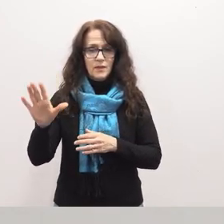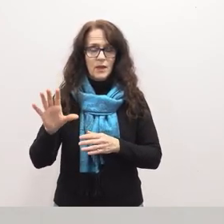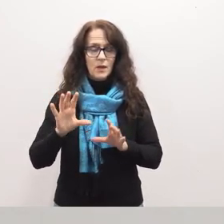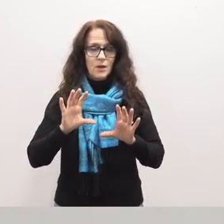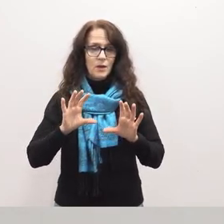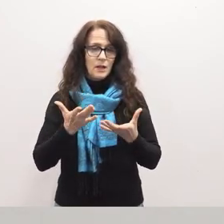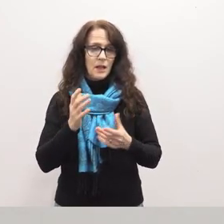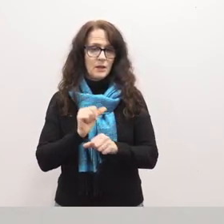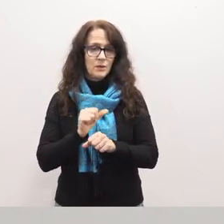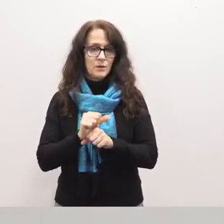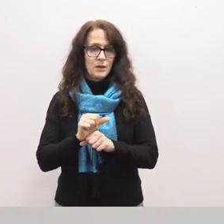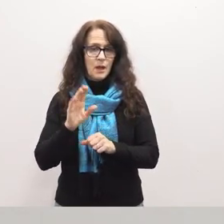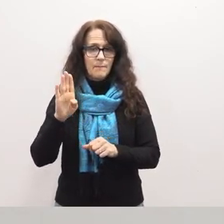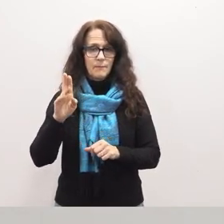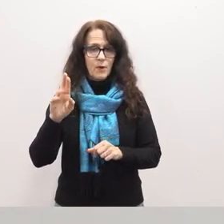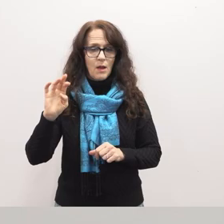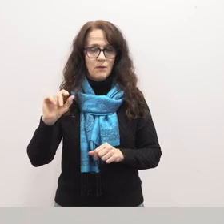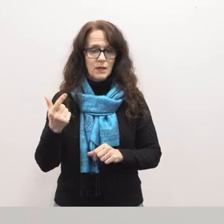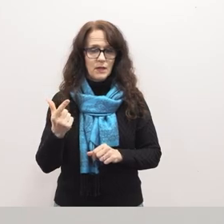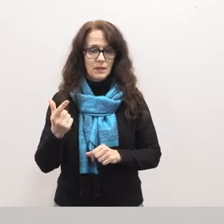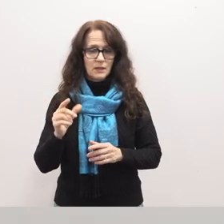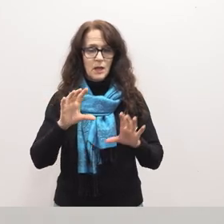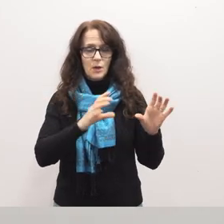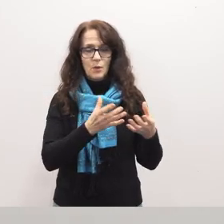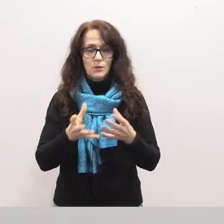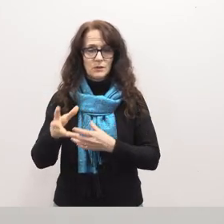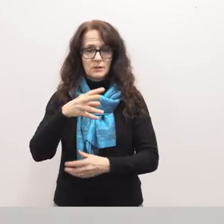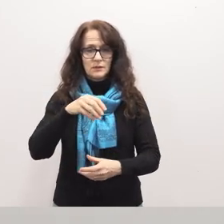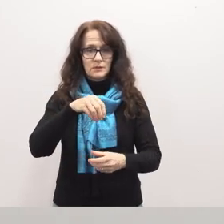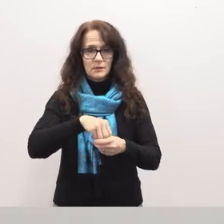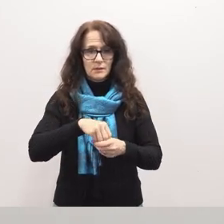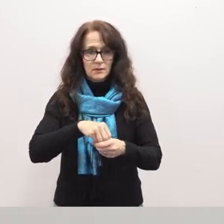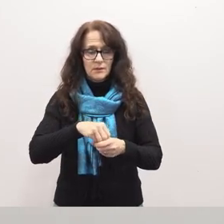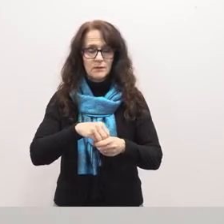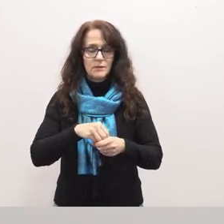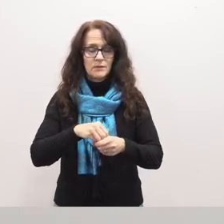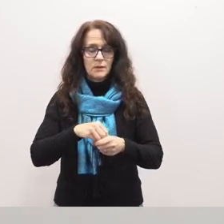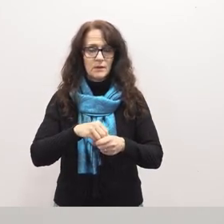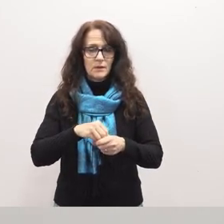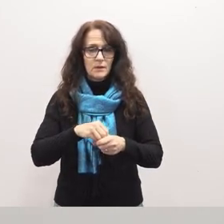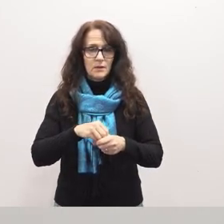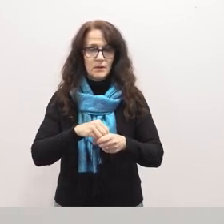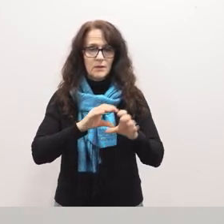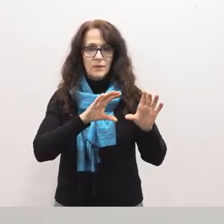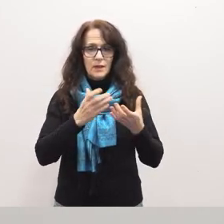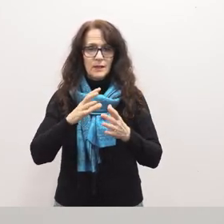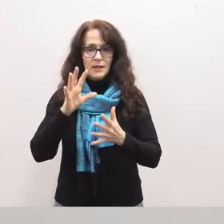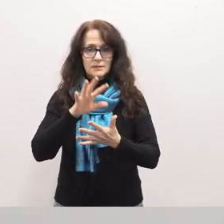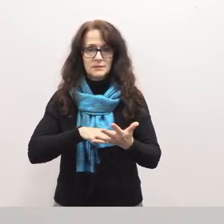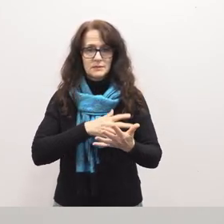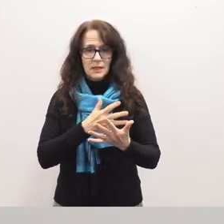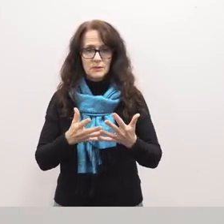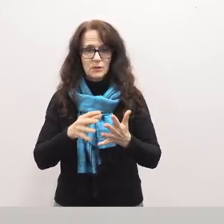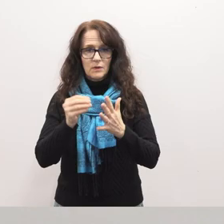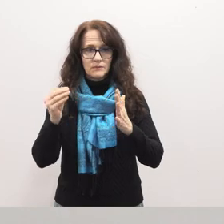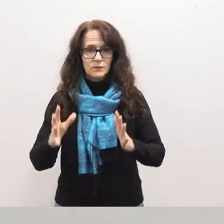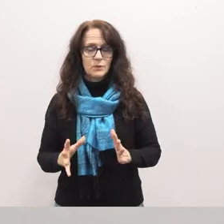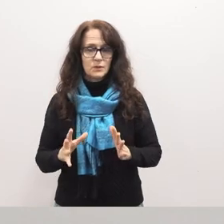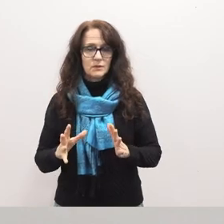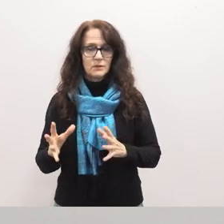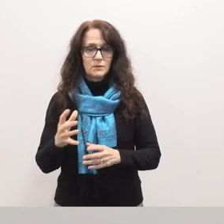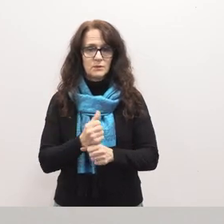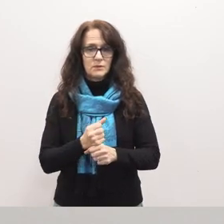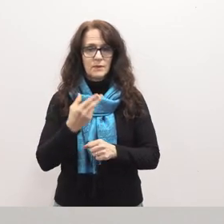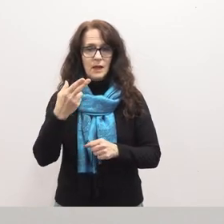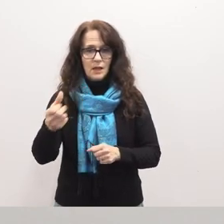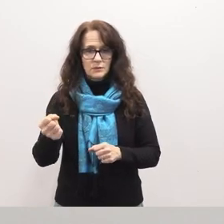Browning. So these are courses that are embedded into the course schedule of students as receiving both